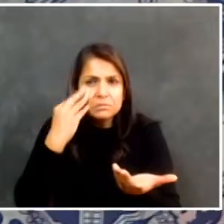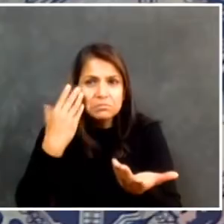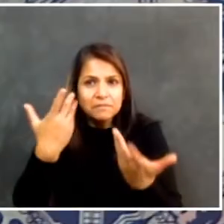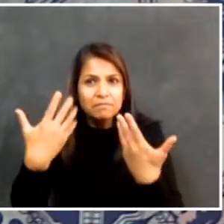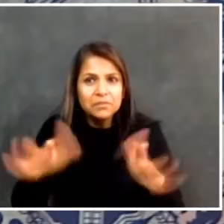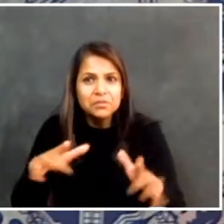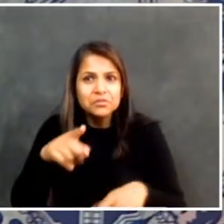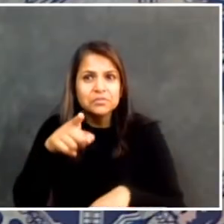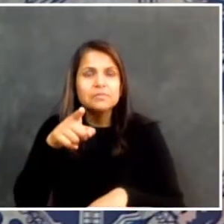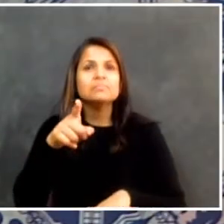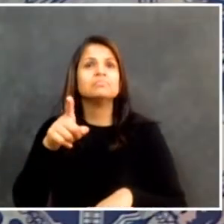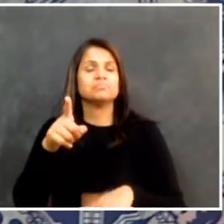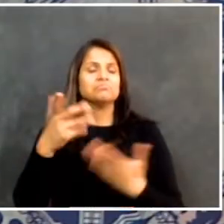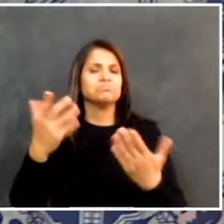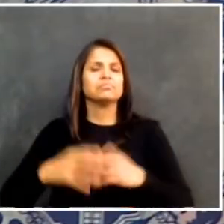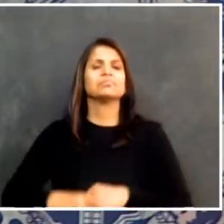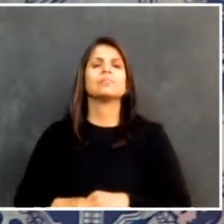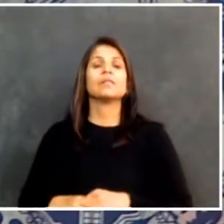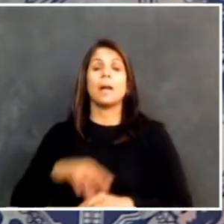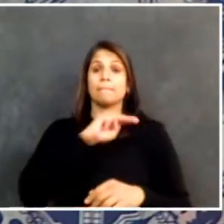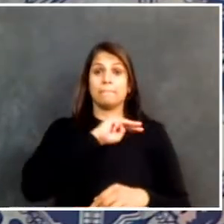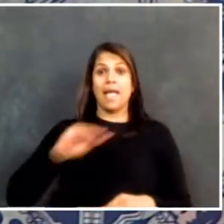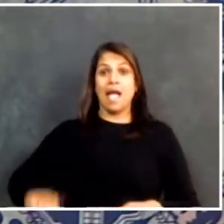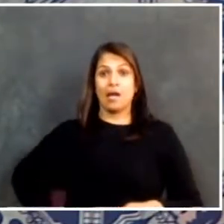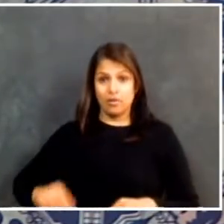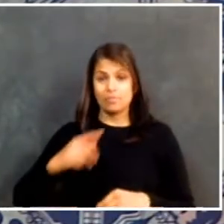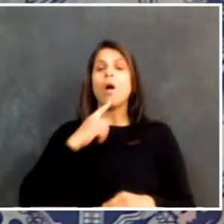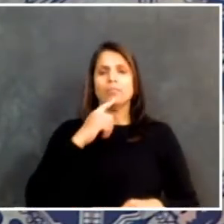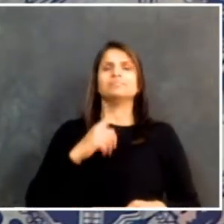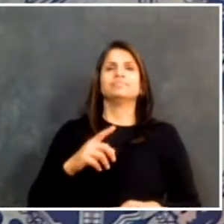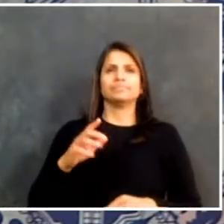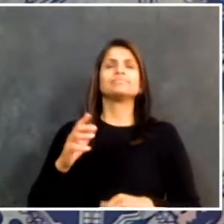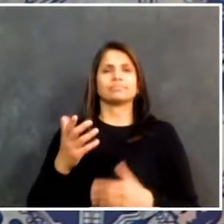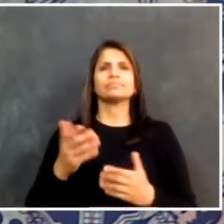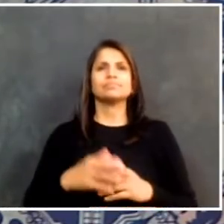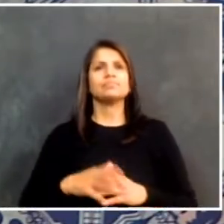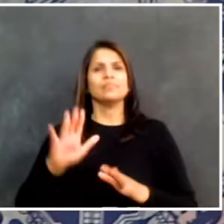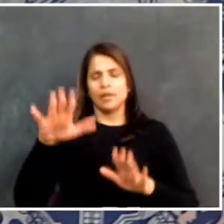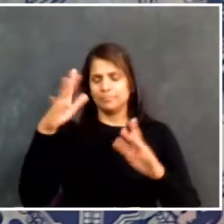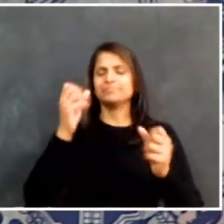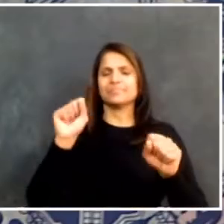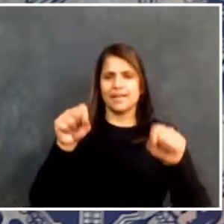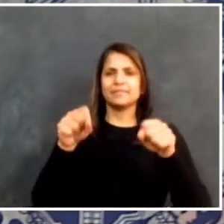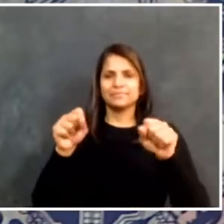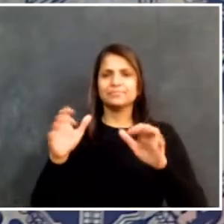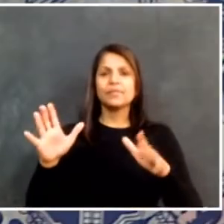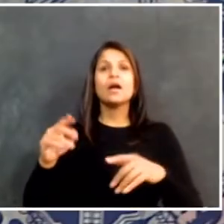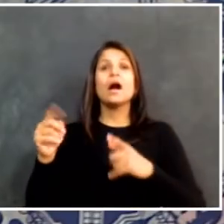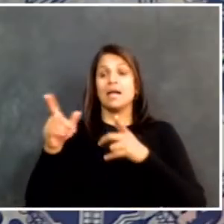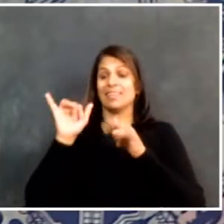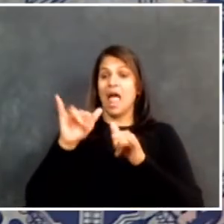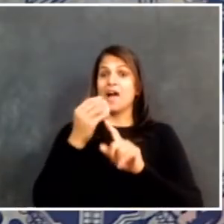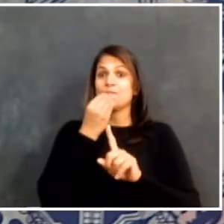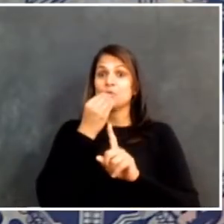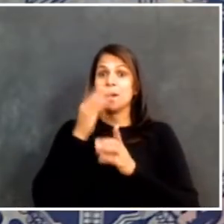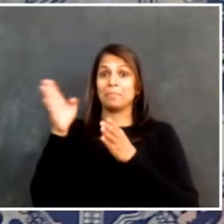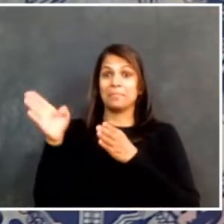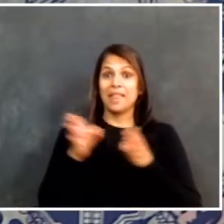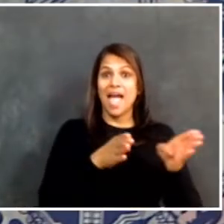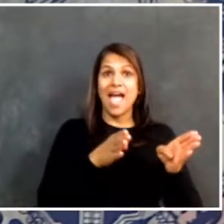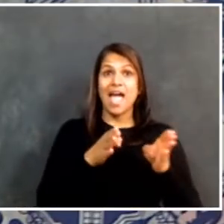and pass to the commissioner. So this is being attempted on a scale that we've never seen here in the city before. We have to make it